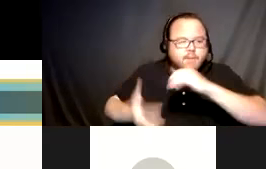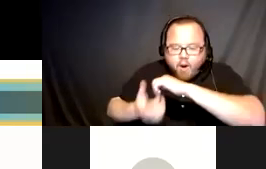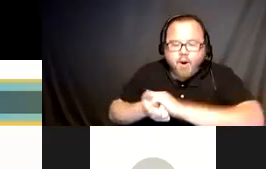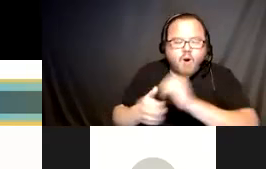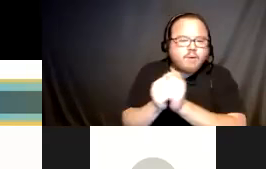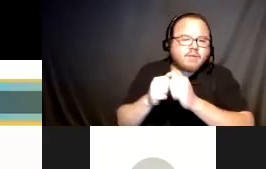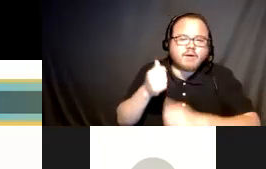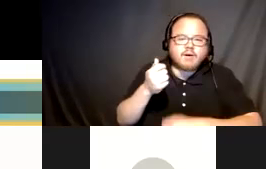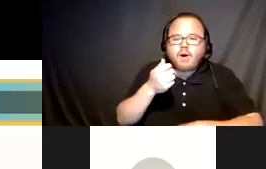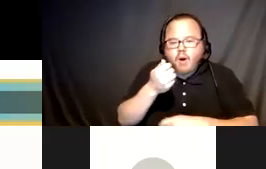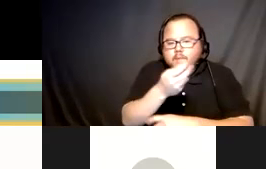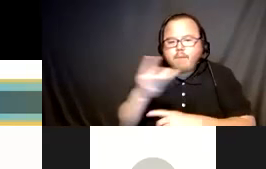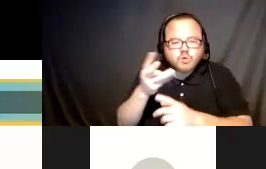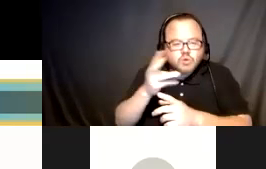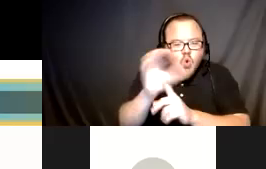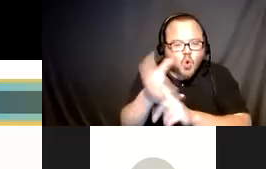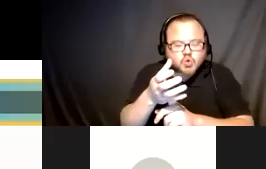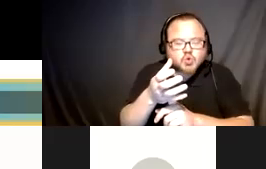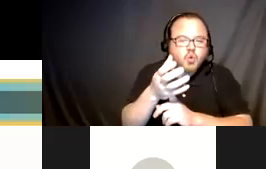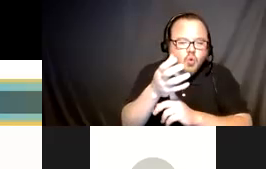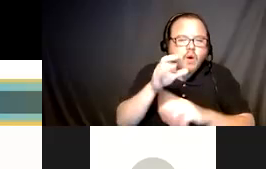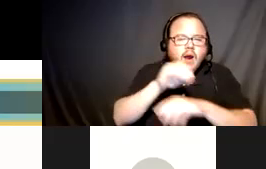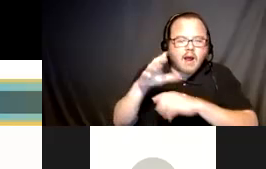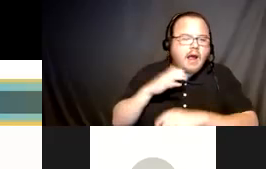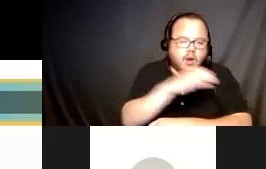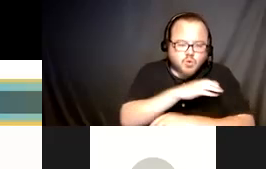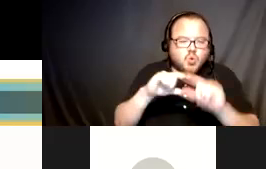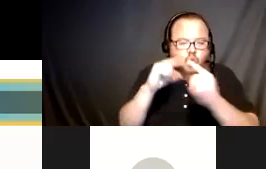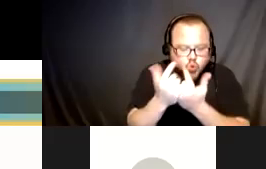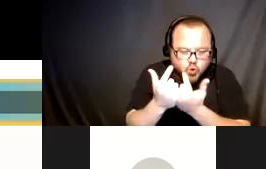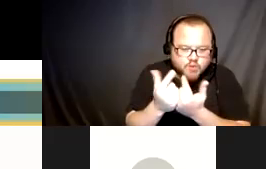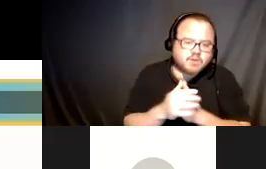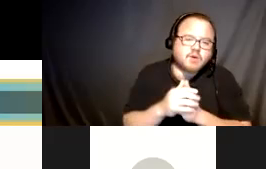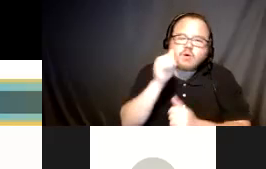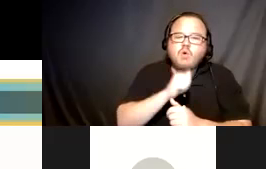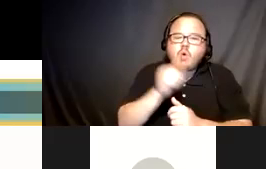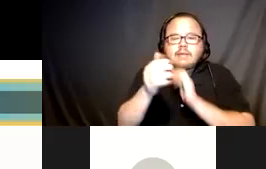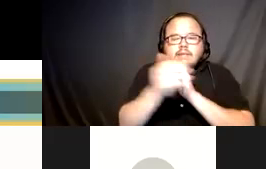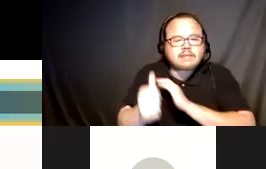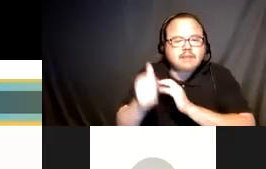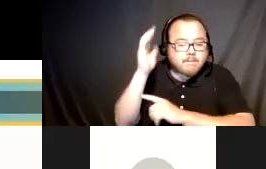our Multicultural Council called MCC here, and our Metro group, coping